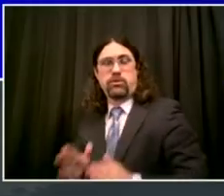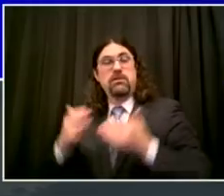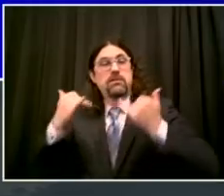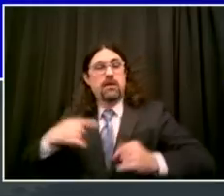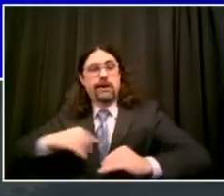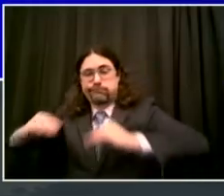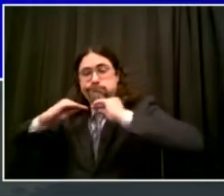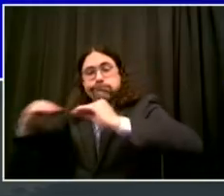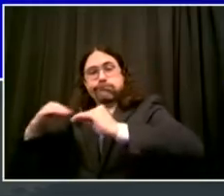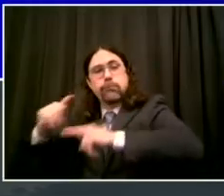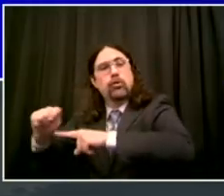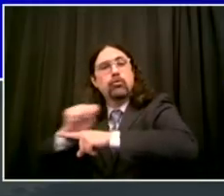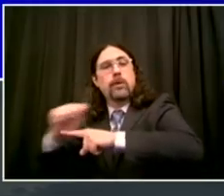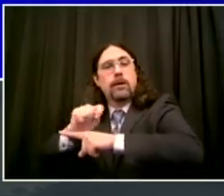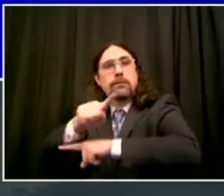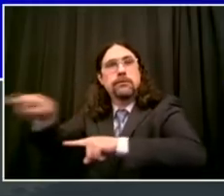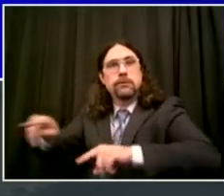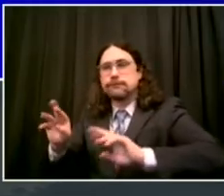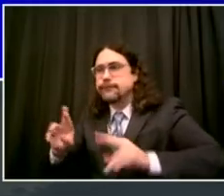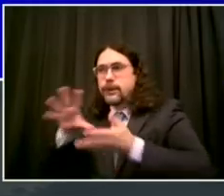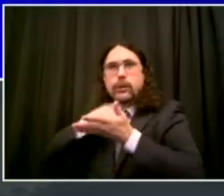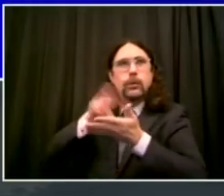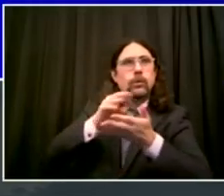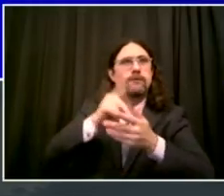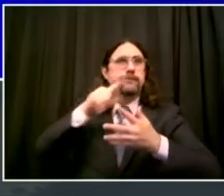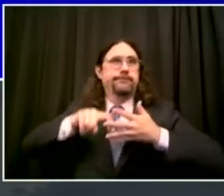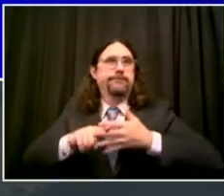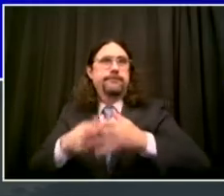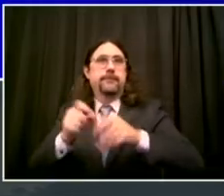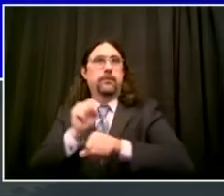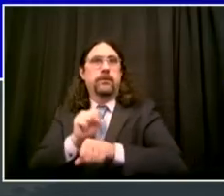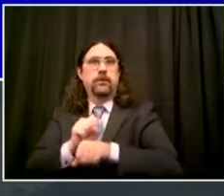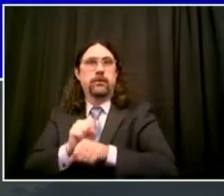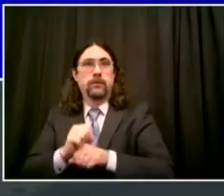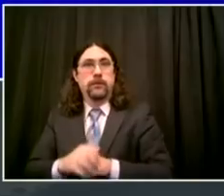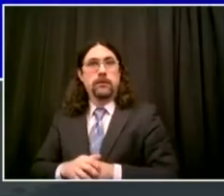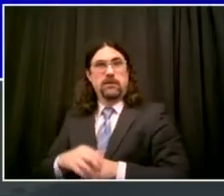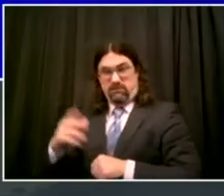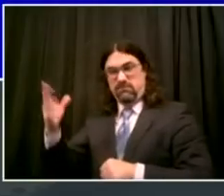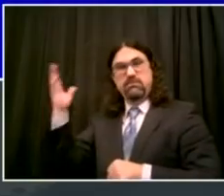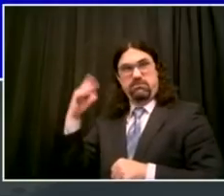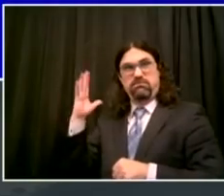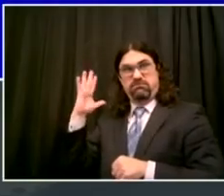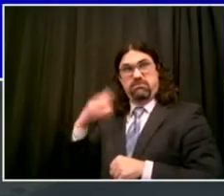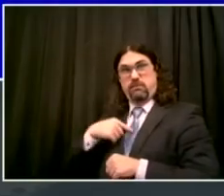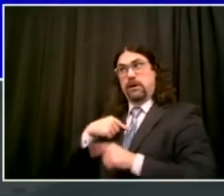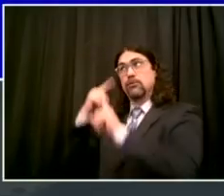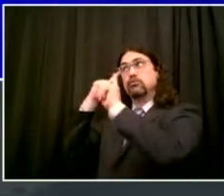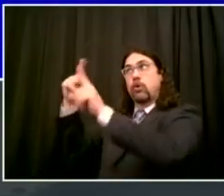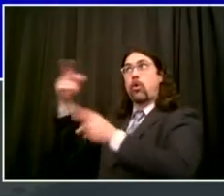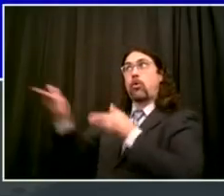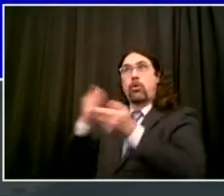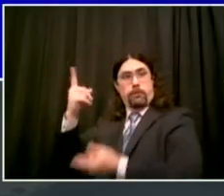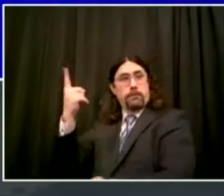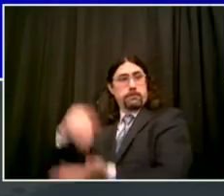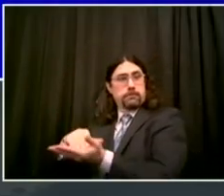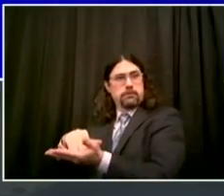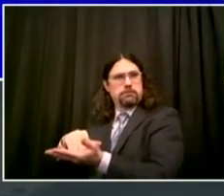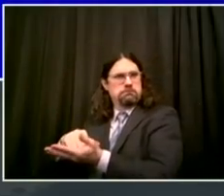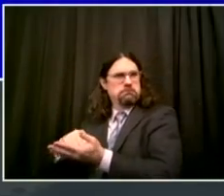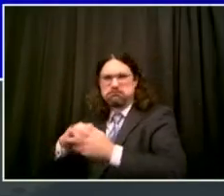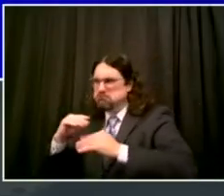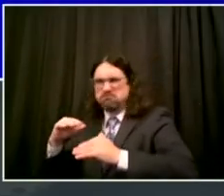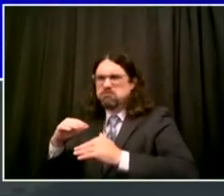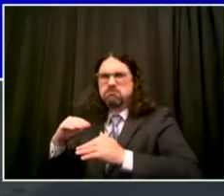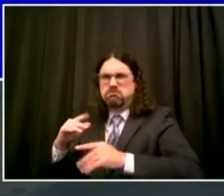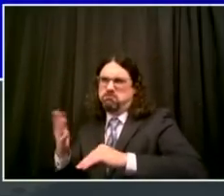1,700 tracers will be on duty and doing their good work by June 1st, just a few days from now. Now,